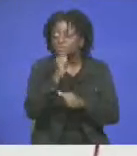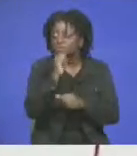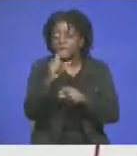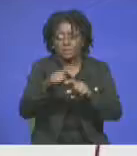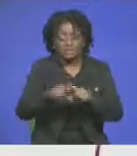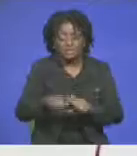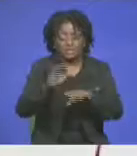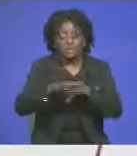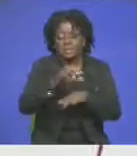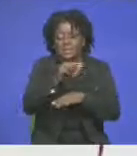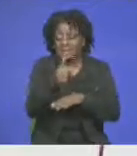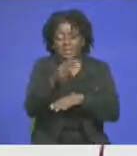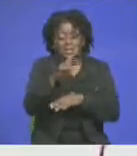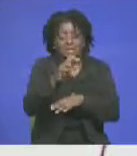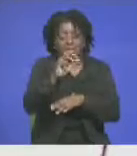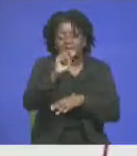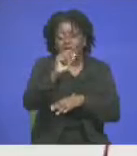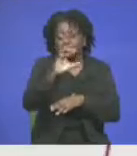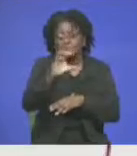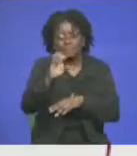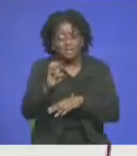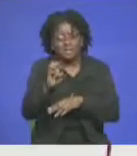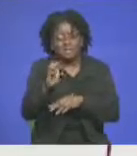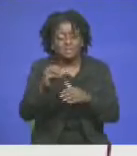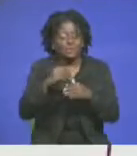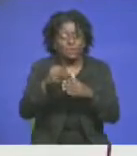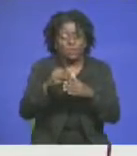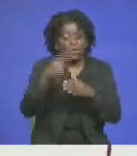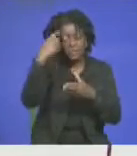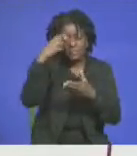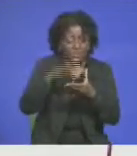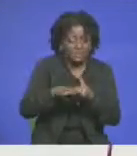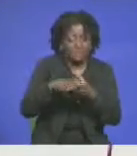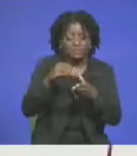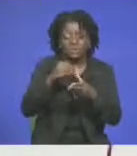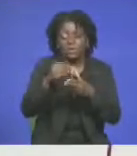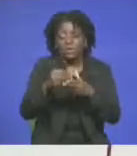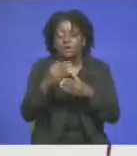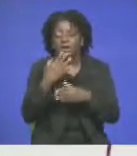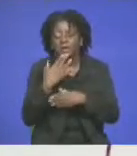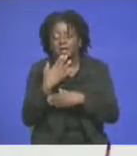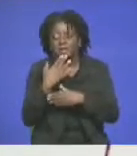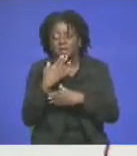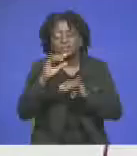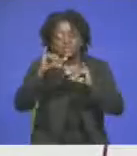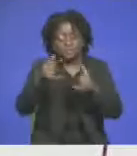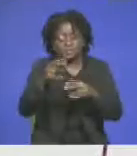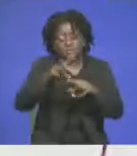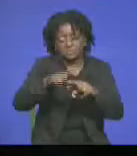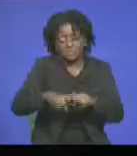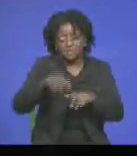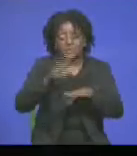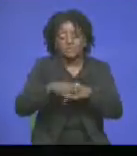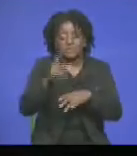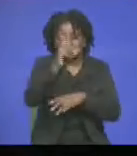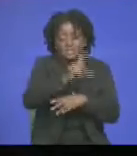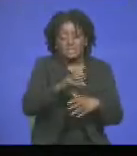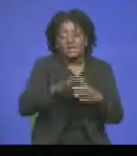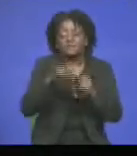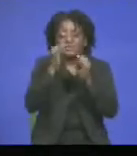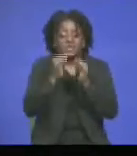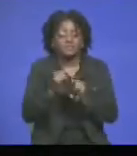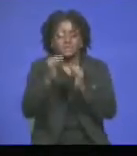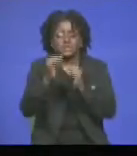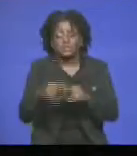any race or creed or color. It's just based on the need of the individual. With an